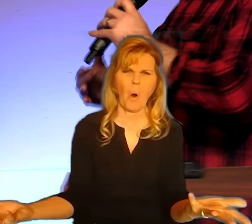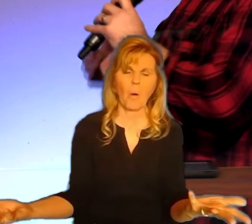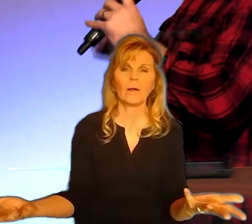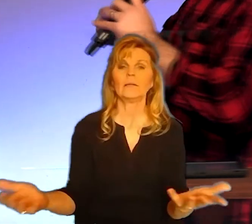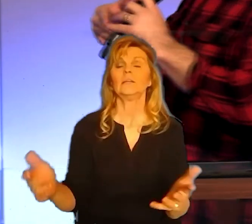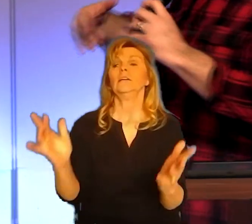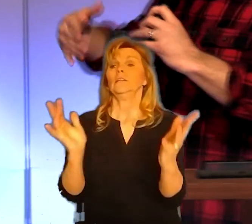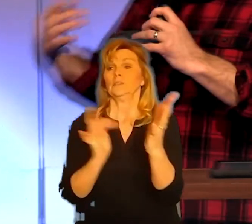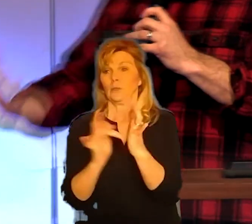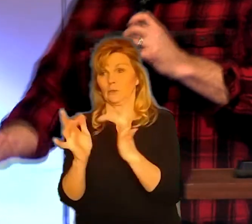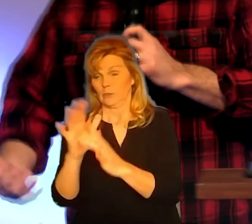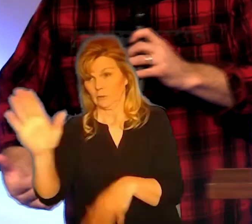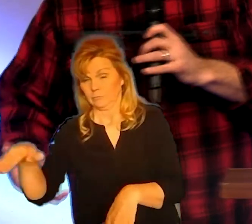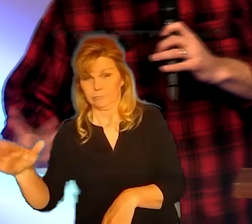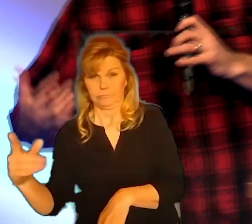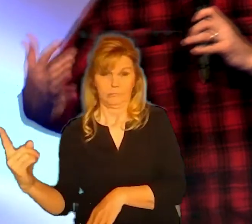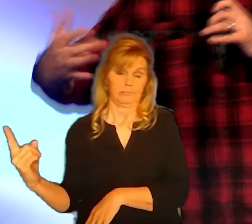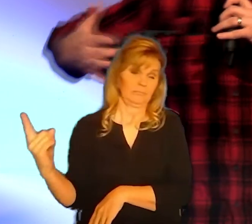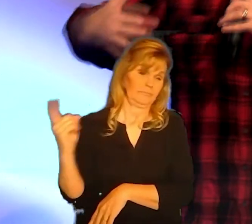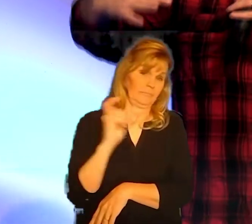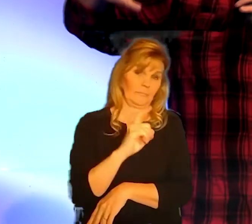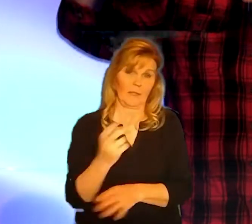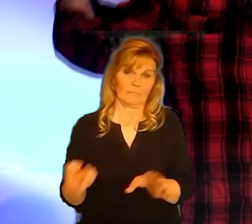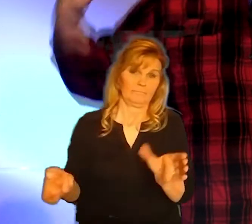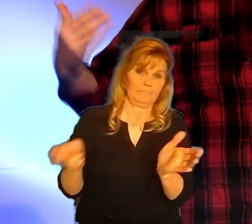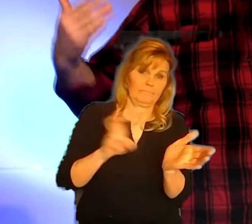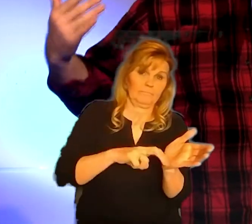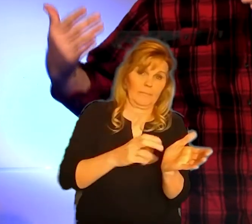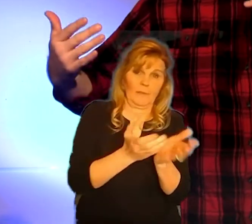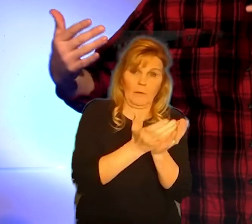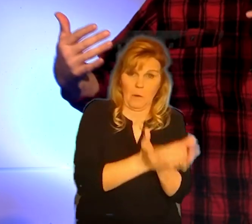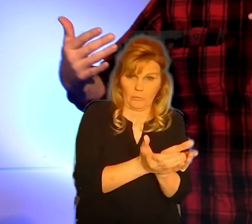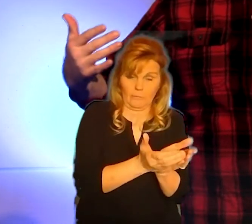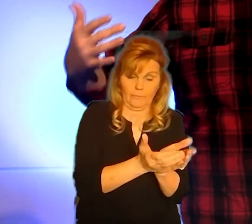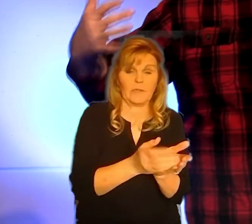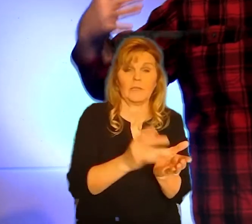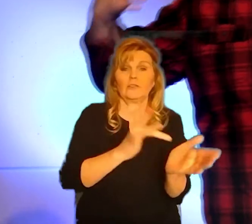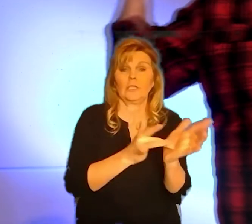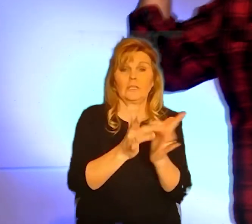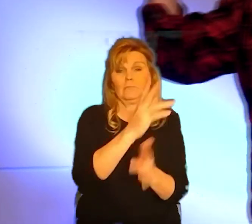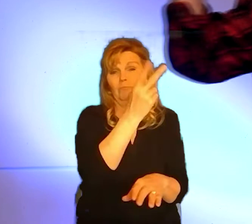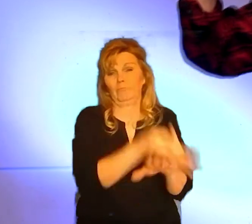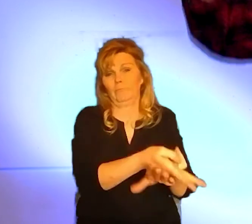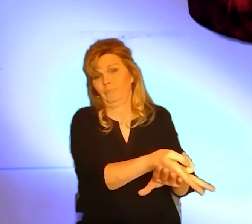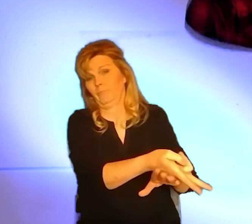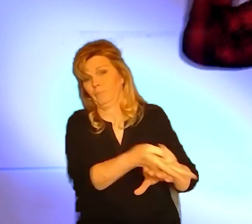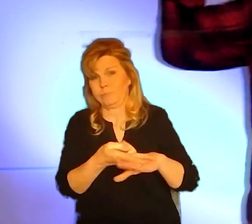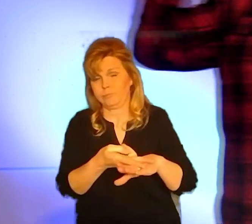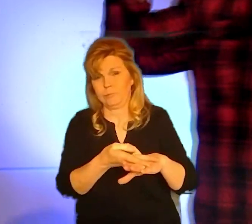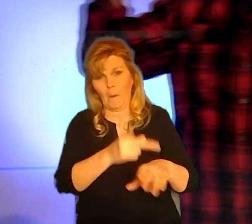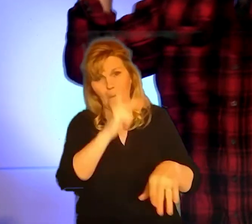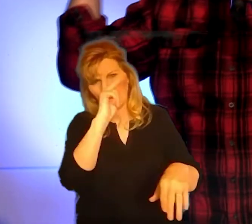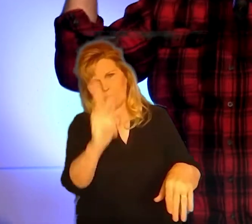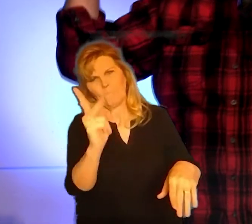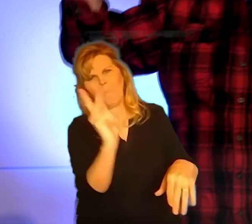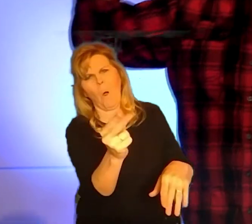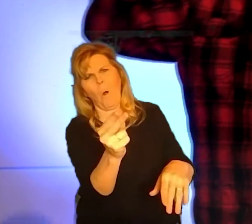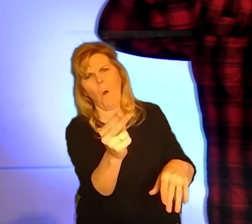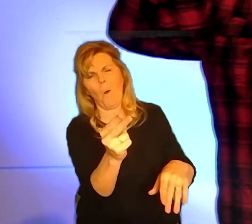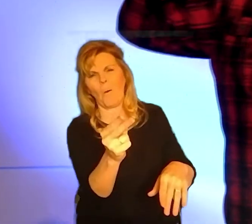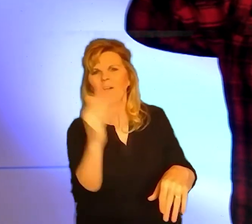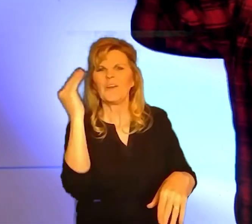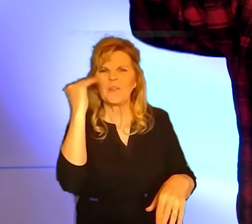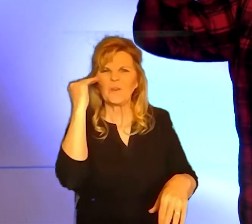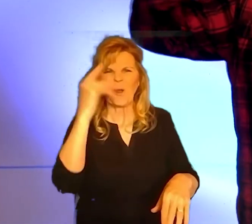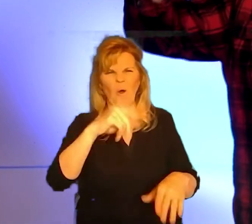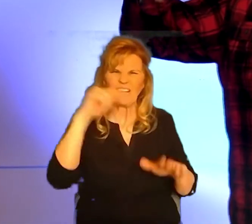up and he has this cushion and he's like passed out, like REM sleep happening. Like